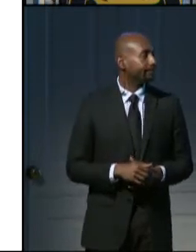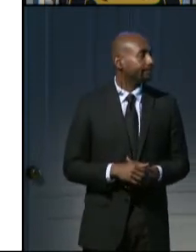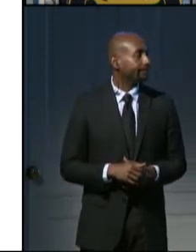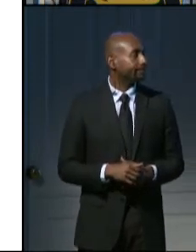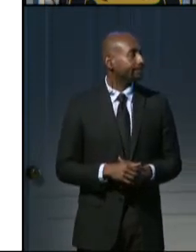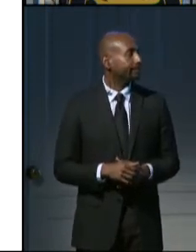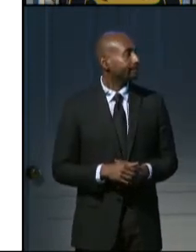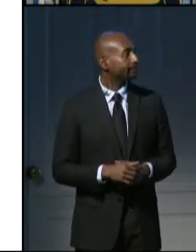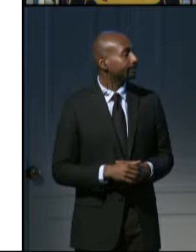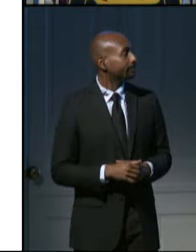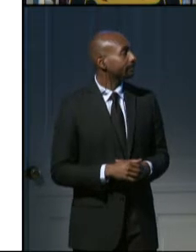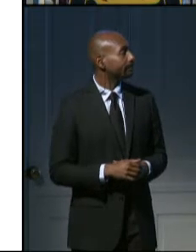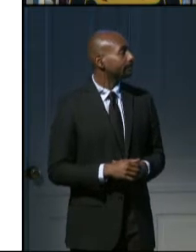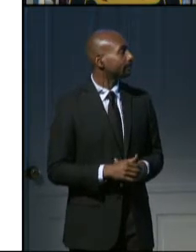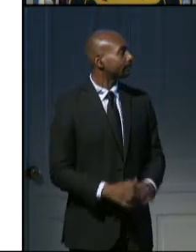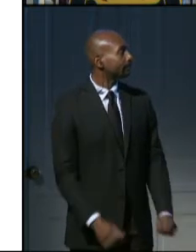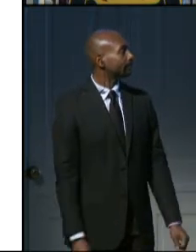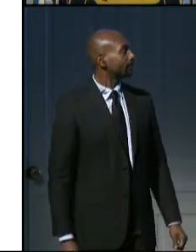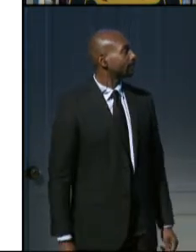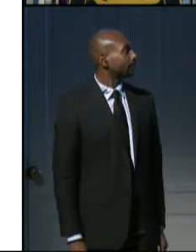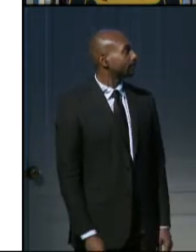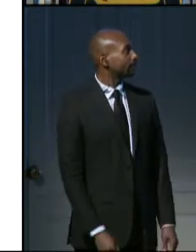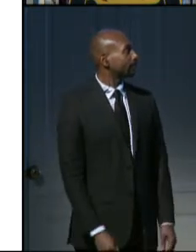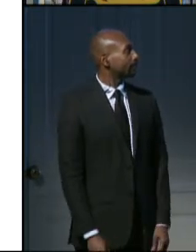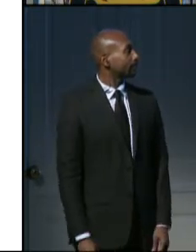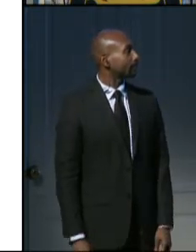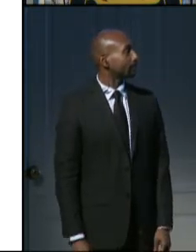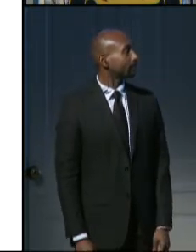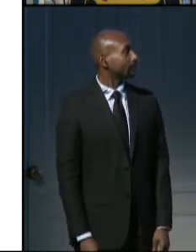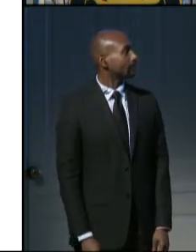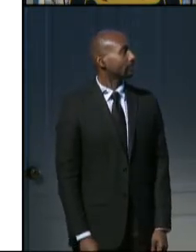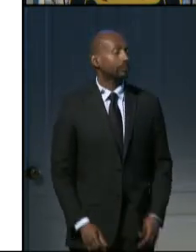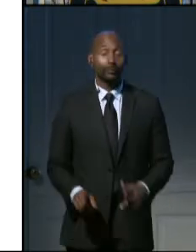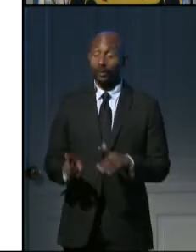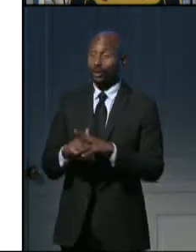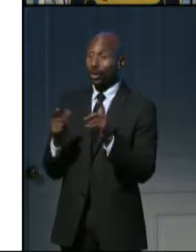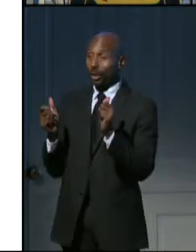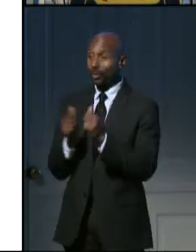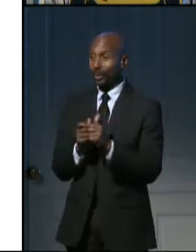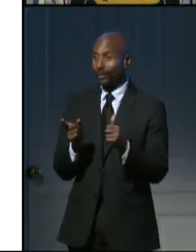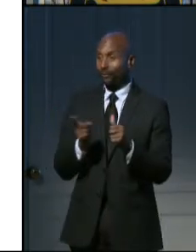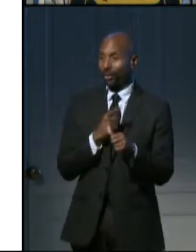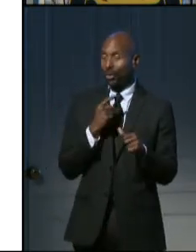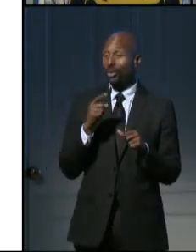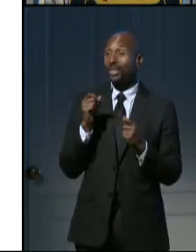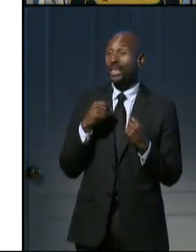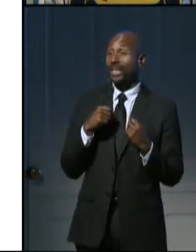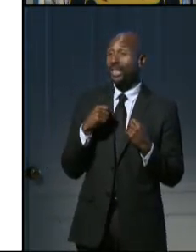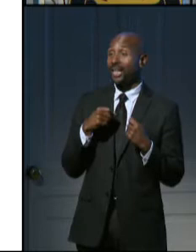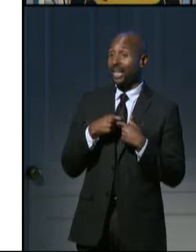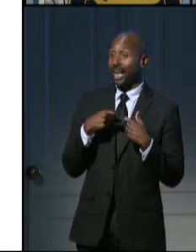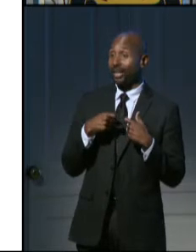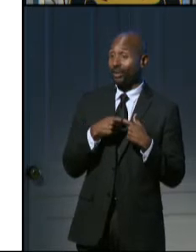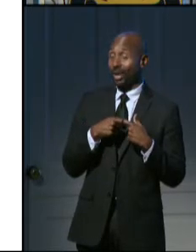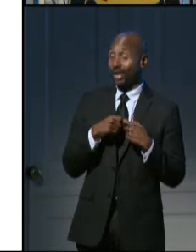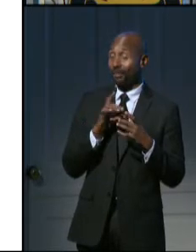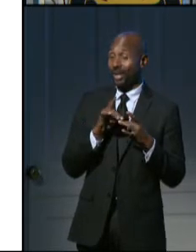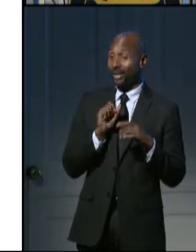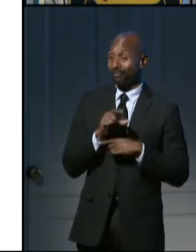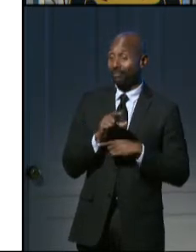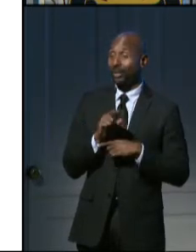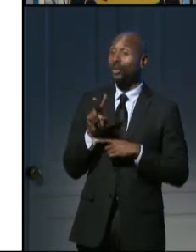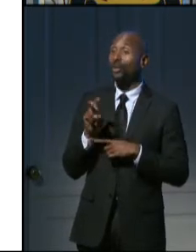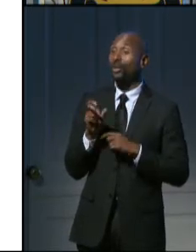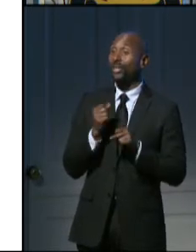really, starting with the very first electronic message signal sent over 200 years ago as a telegram,